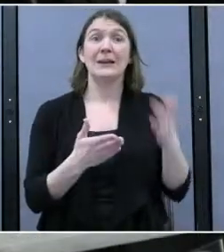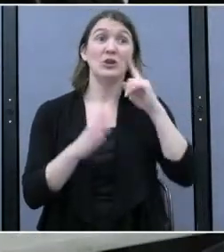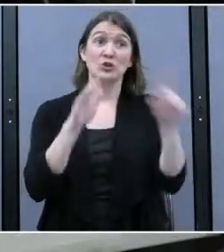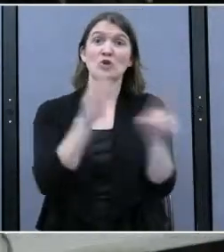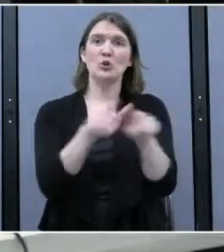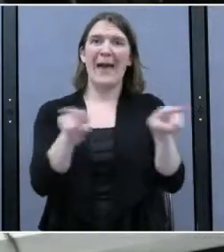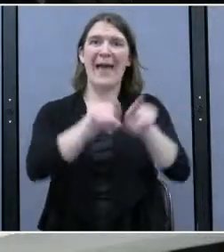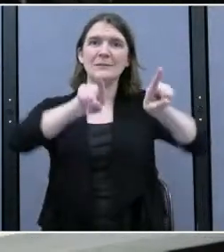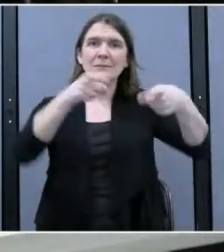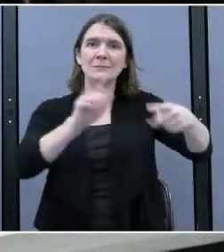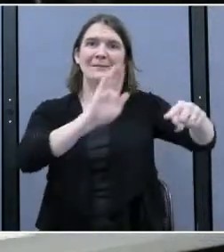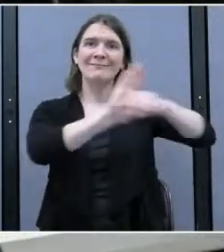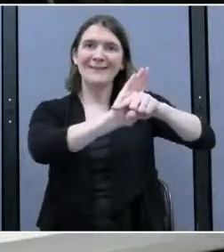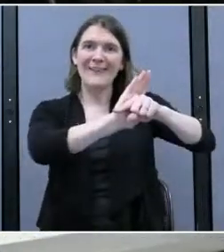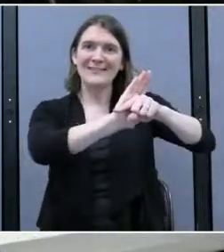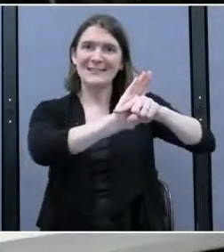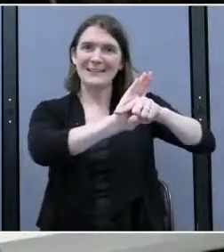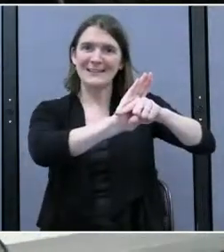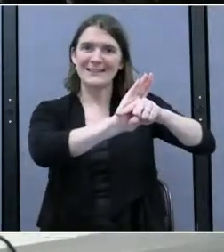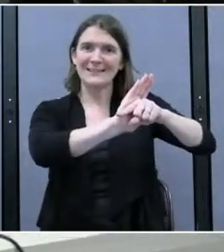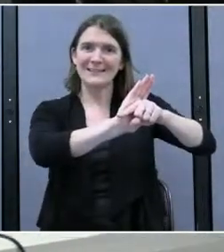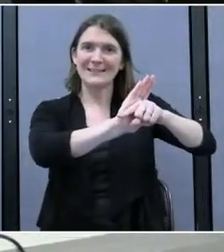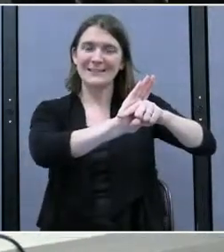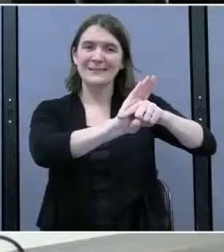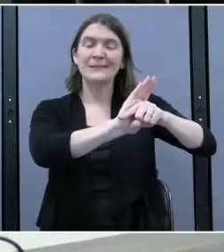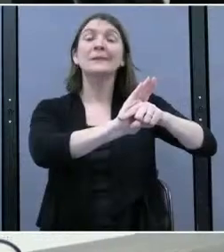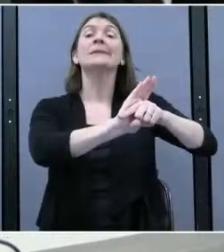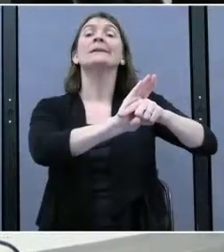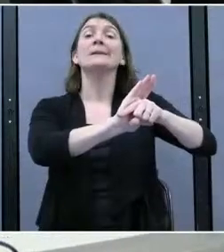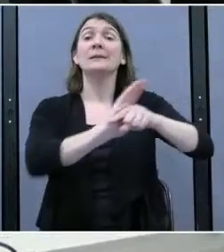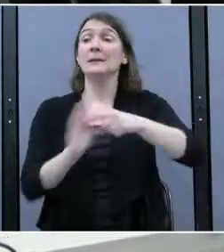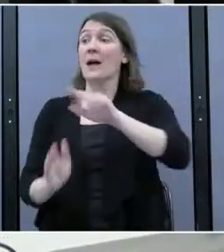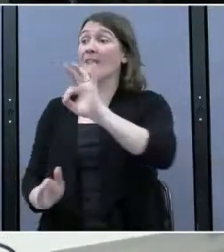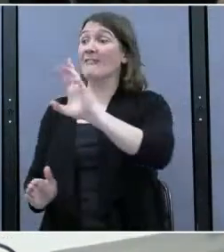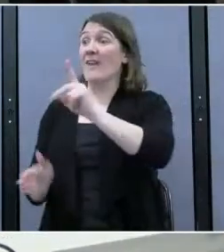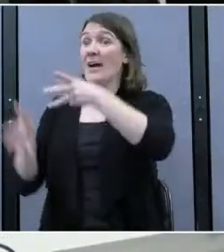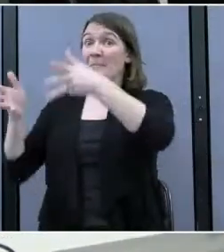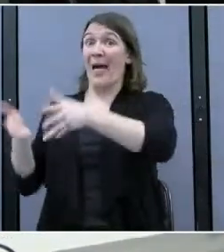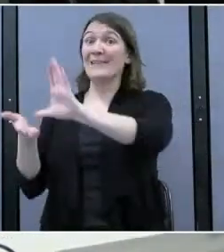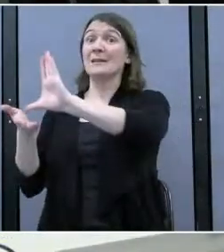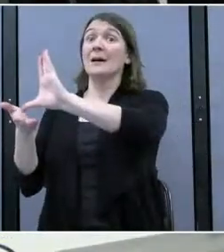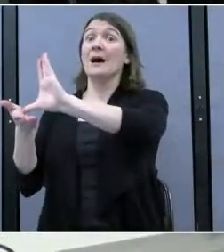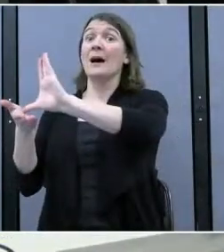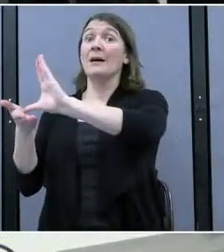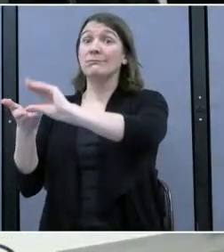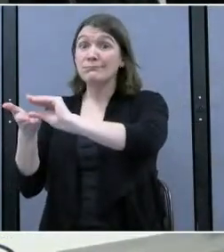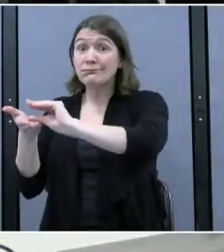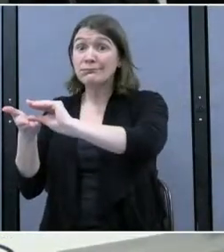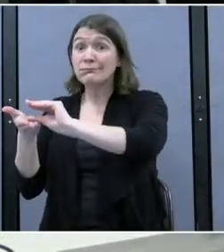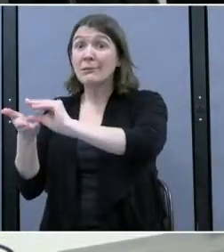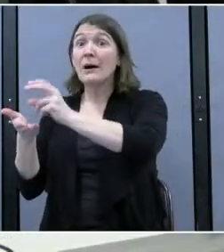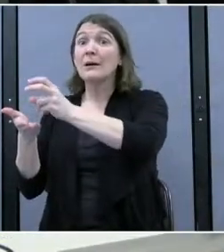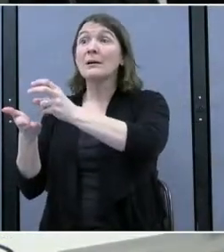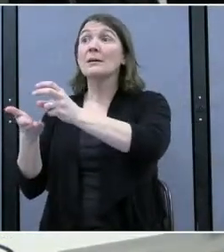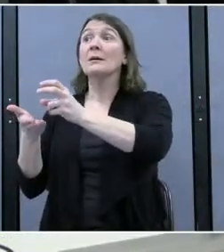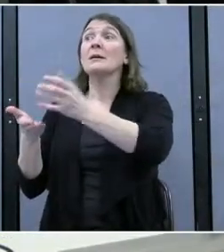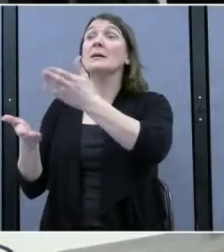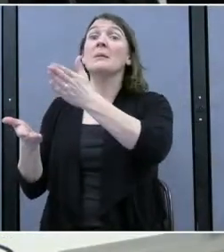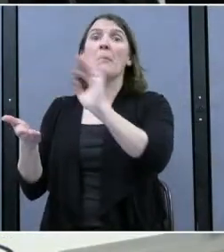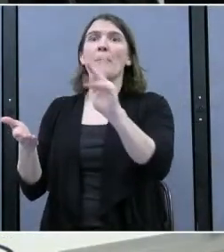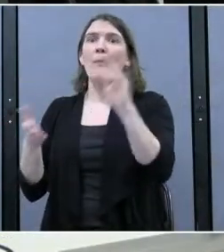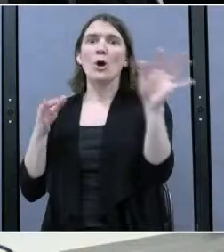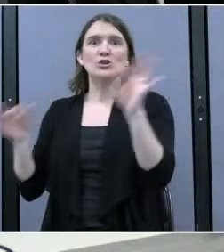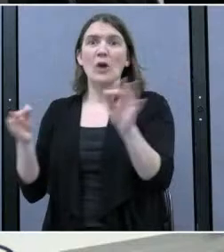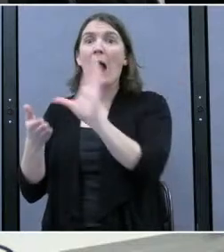deficit. We would end up lowering the fund balance through the process as Bob described anyway.